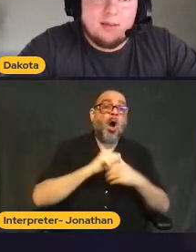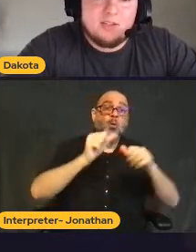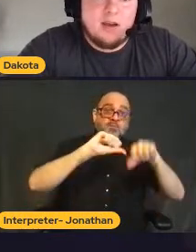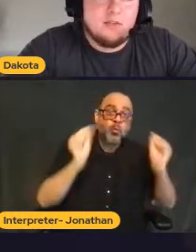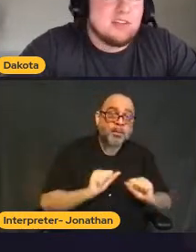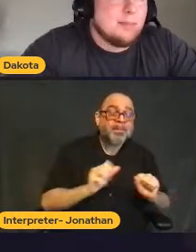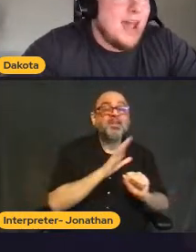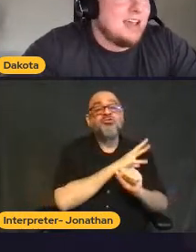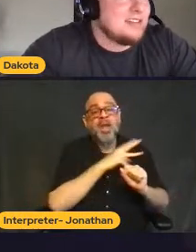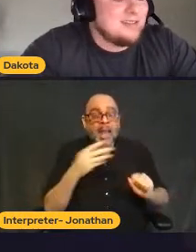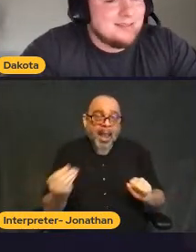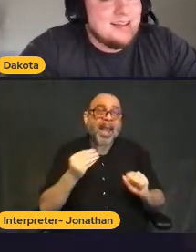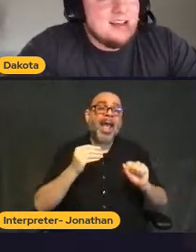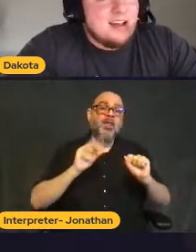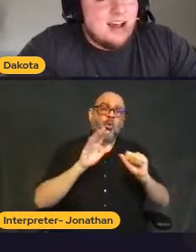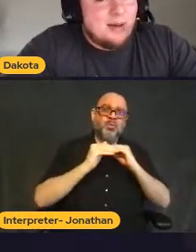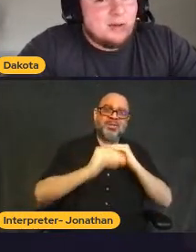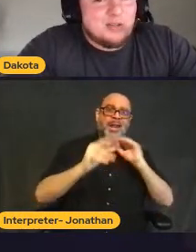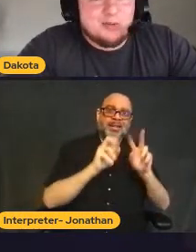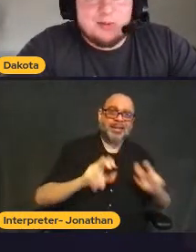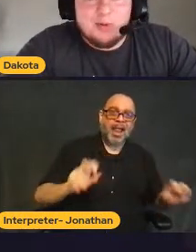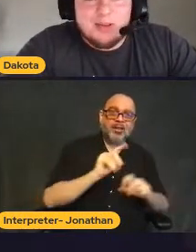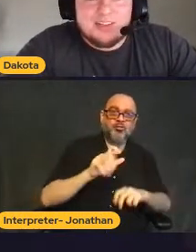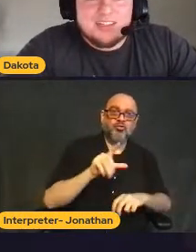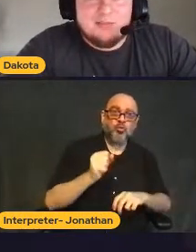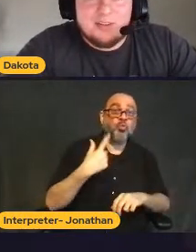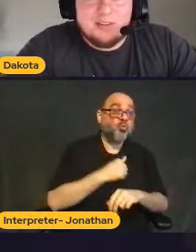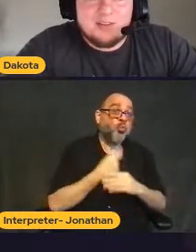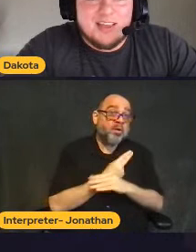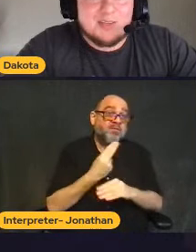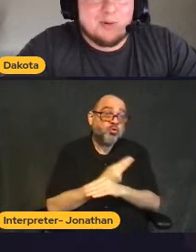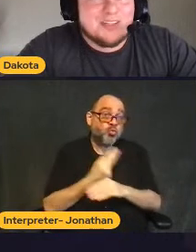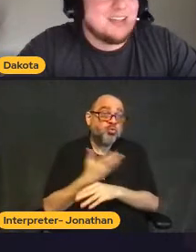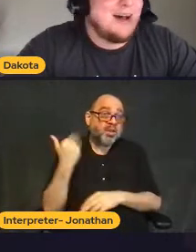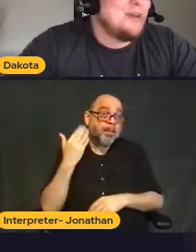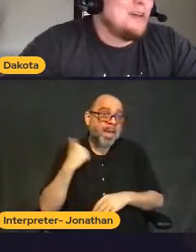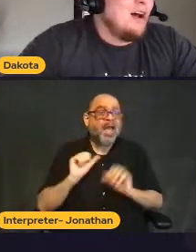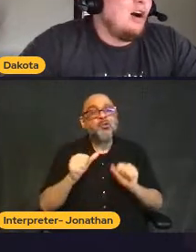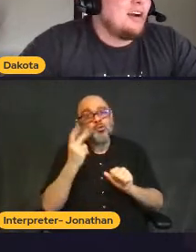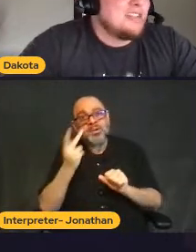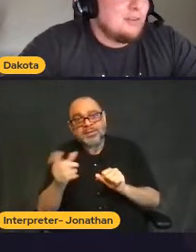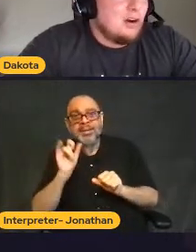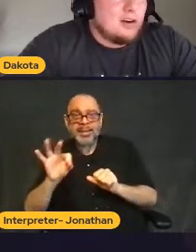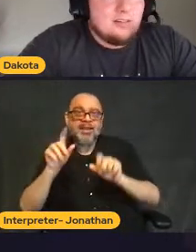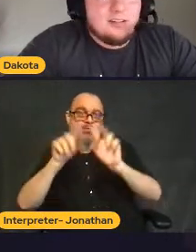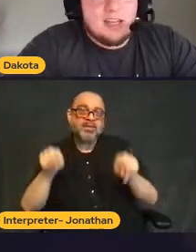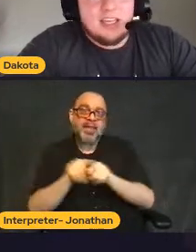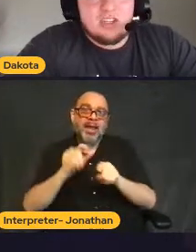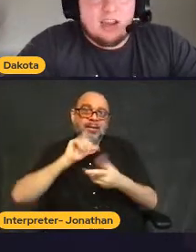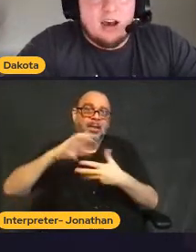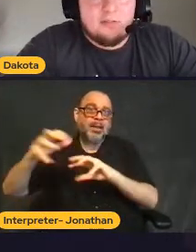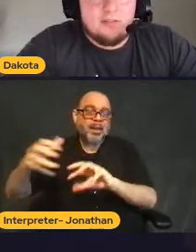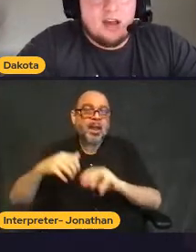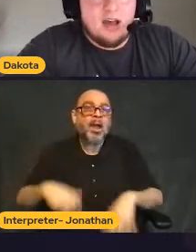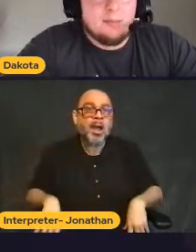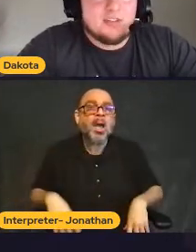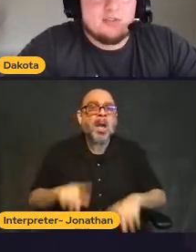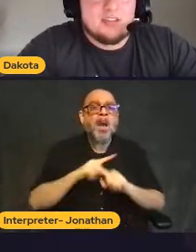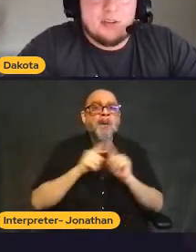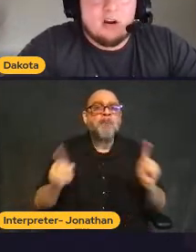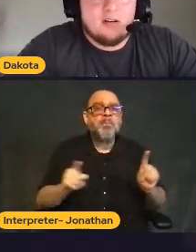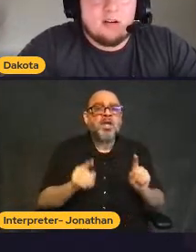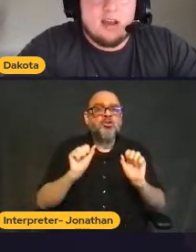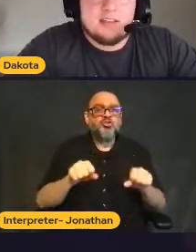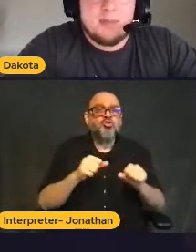today. Two I've used in the past, which you would be able to see if the slides weren't messing up, are CF Guard and Checkoff.